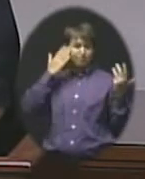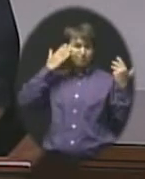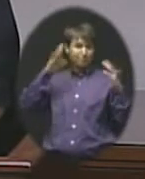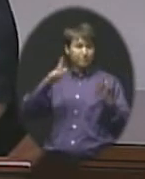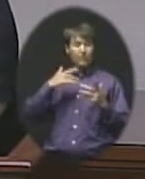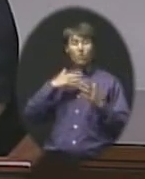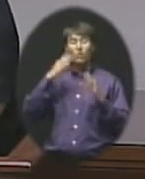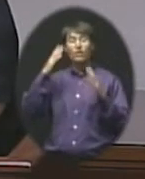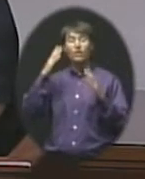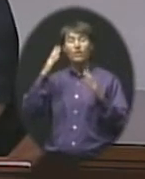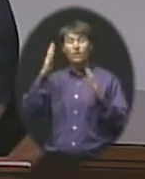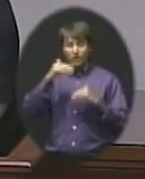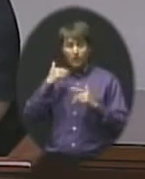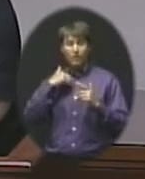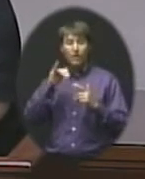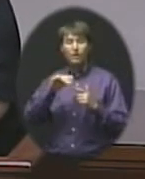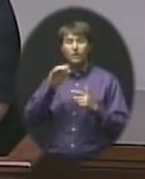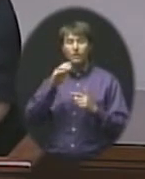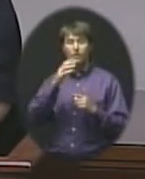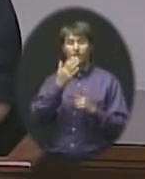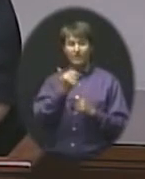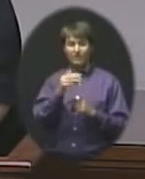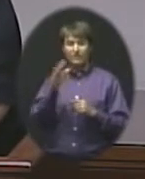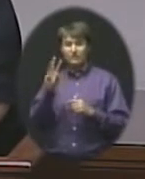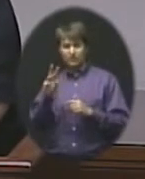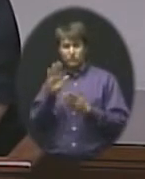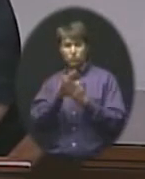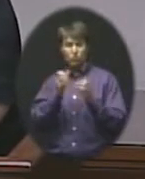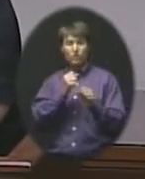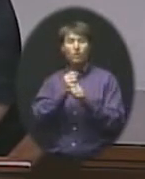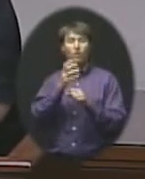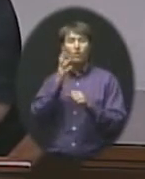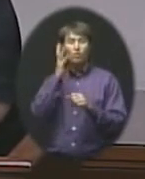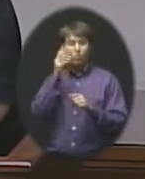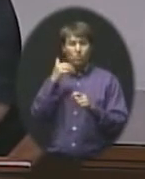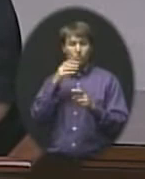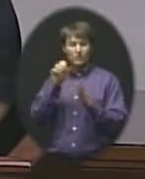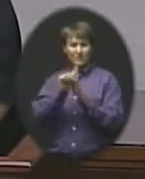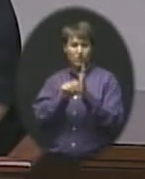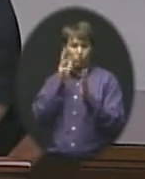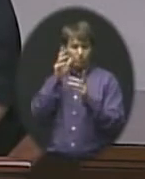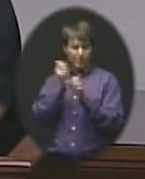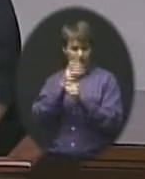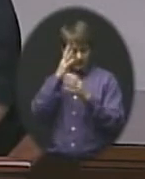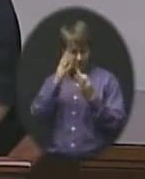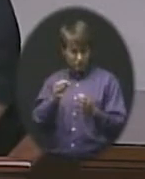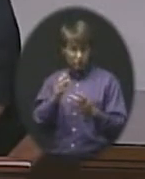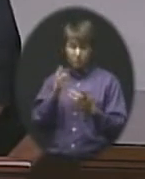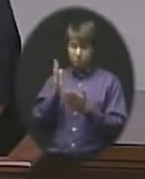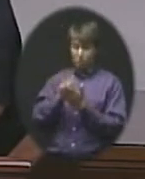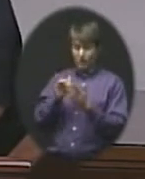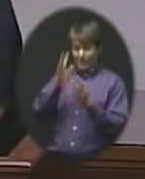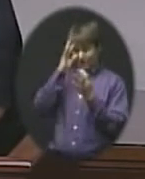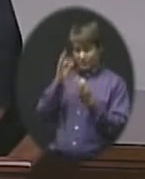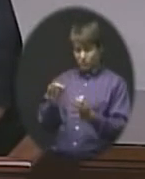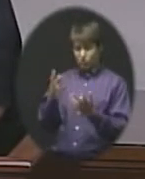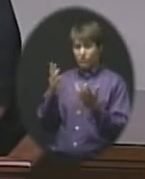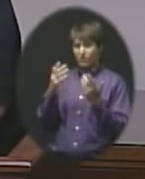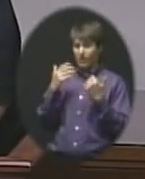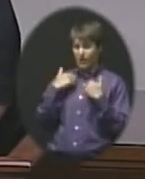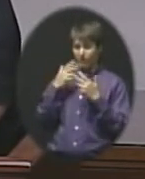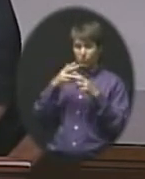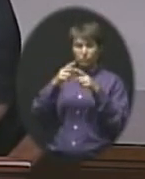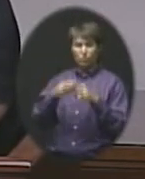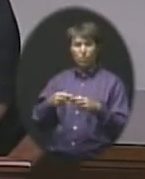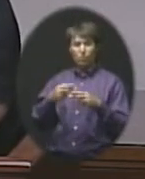14-15 school year that the state board will make a decision in November. As part of that decision, they have various items on the table. They have what's